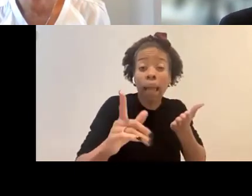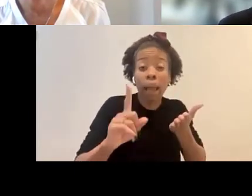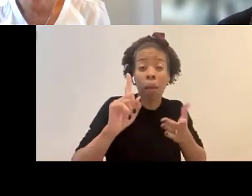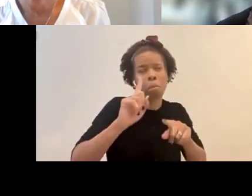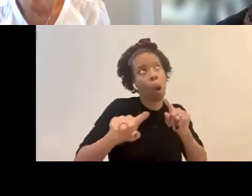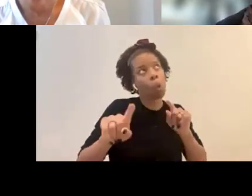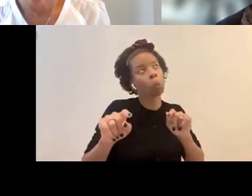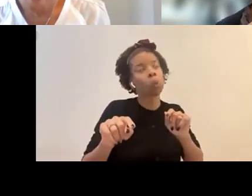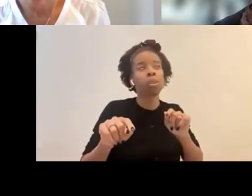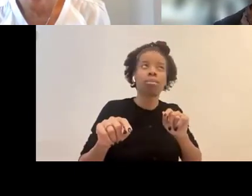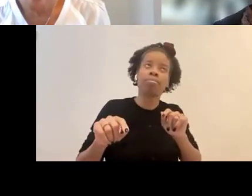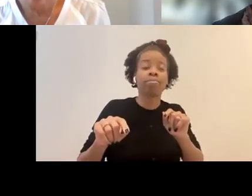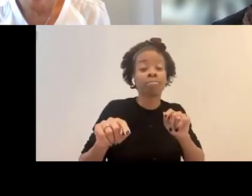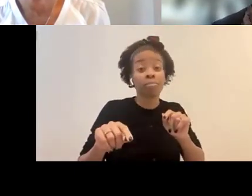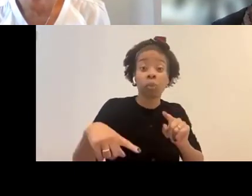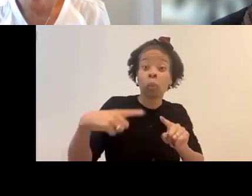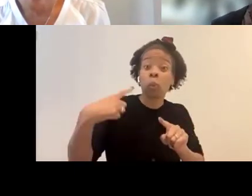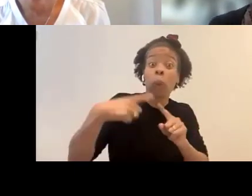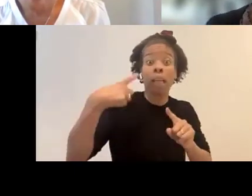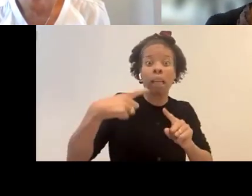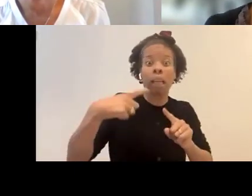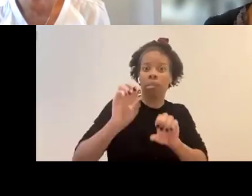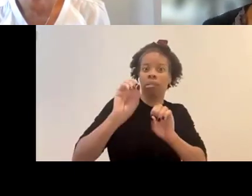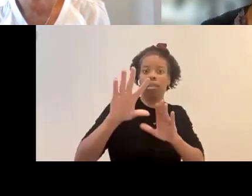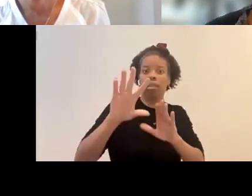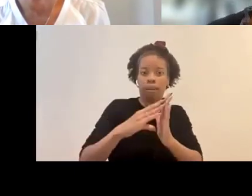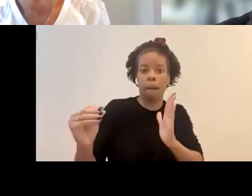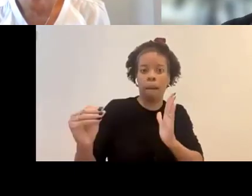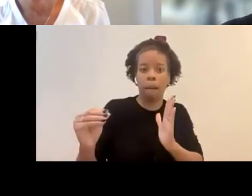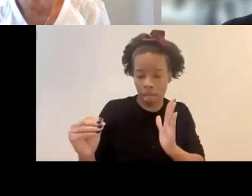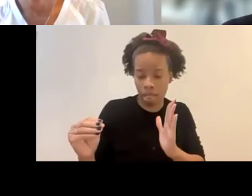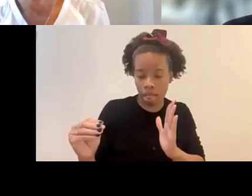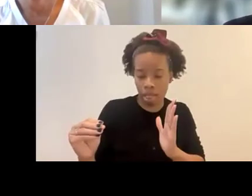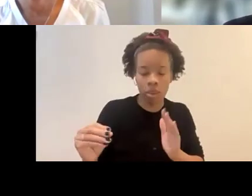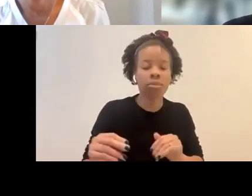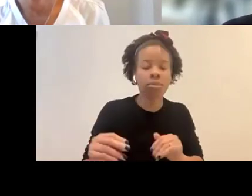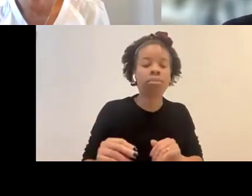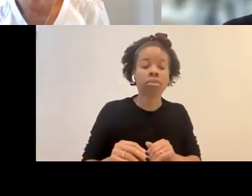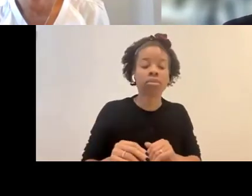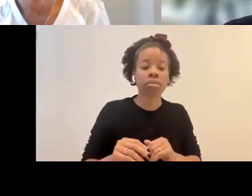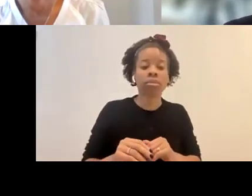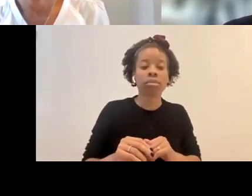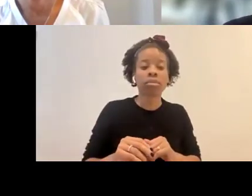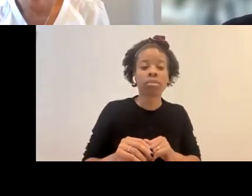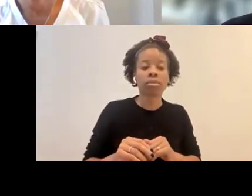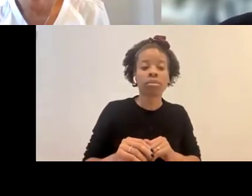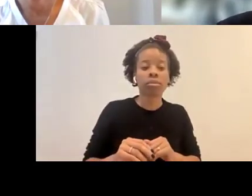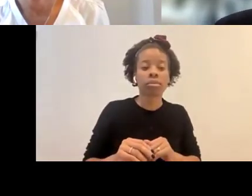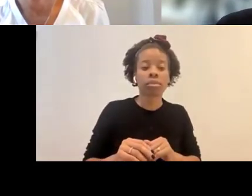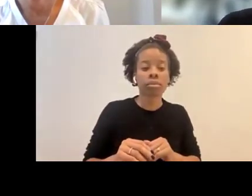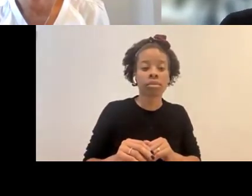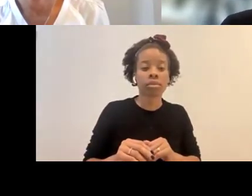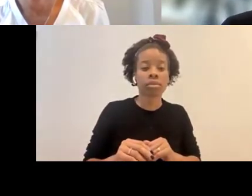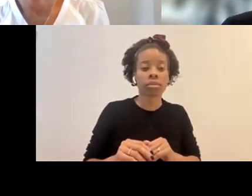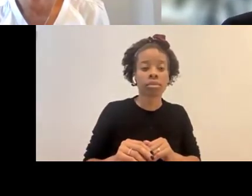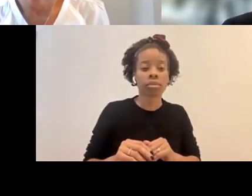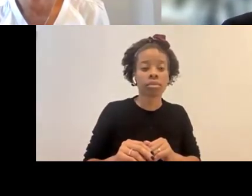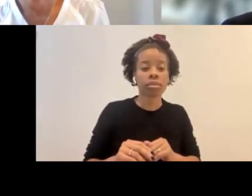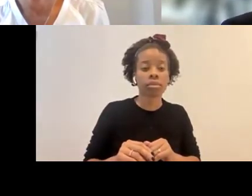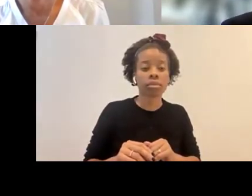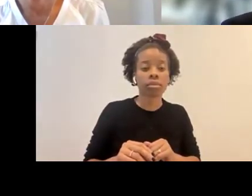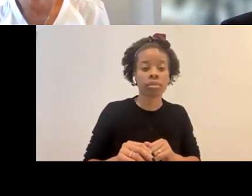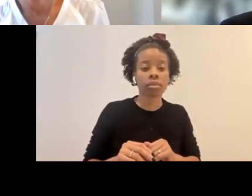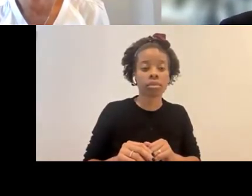these features coming together in our discourse was the almost absolute narrative